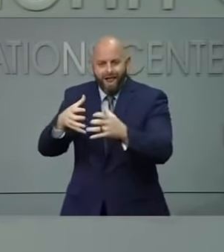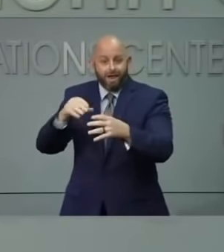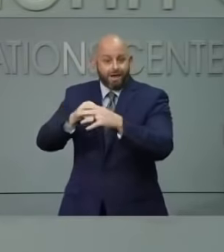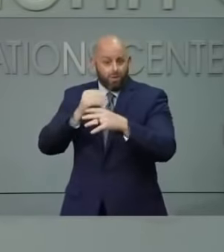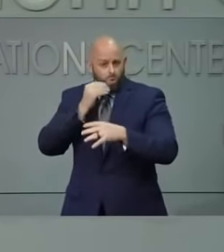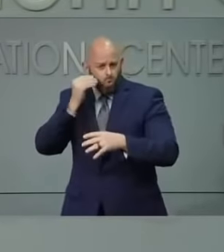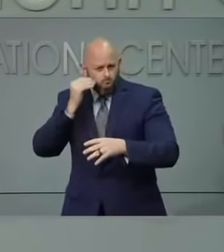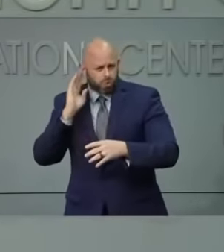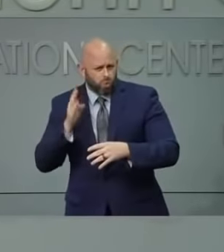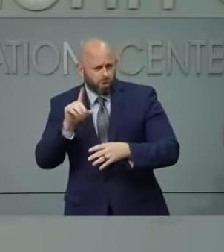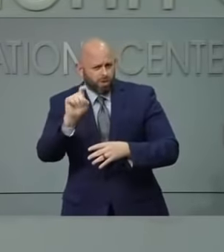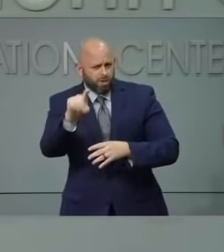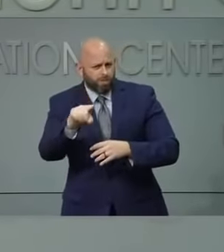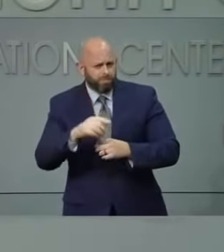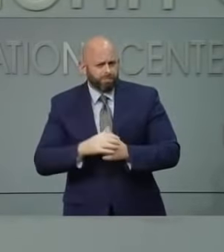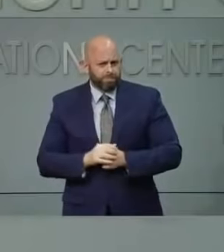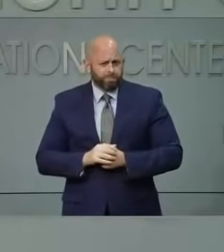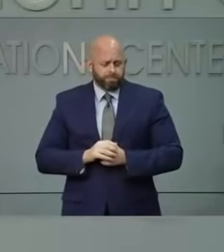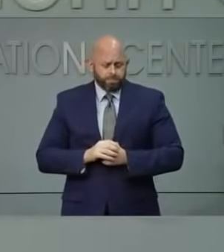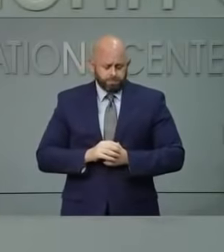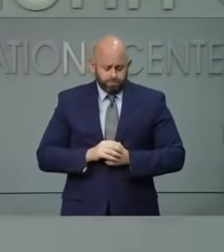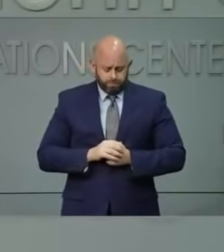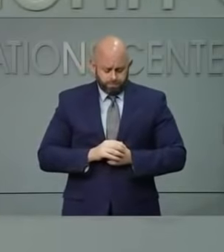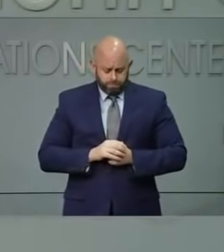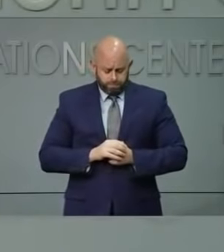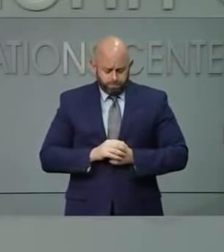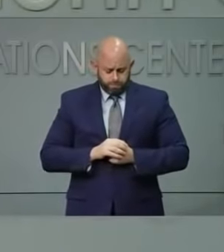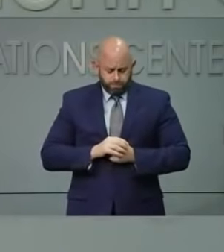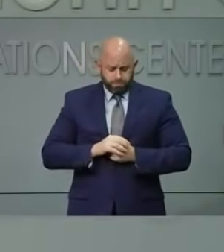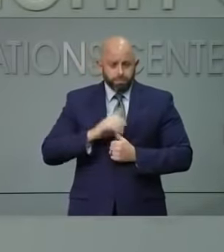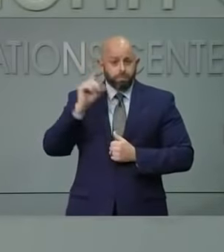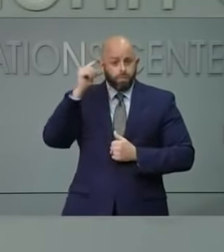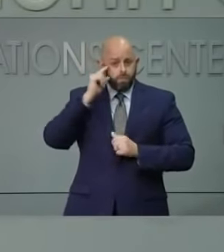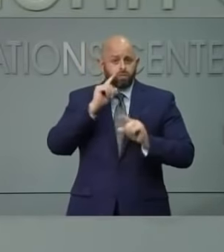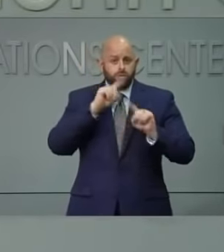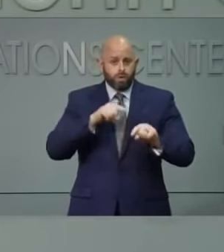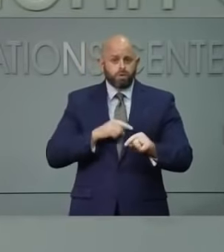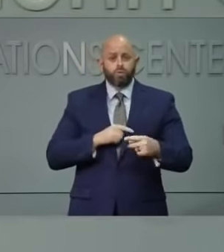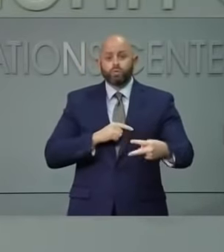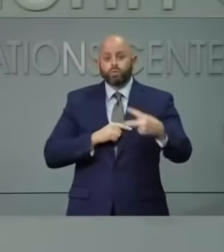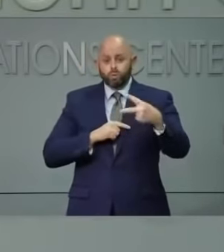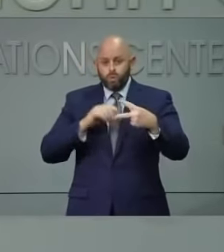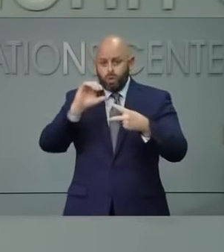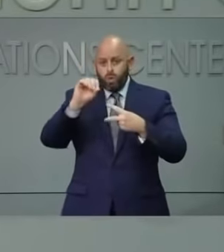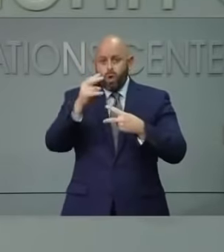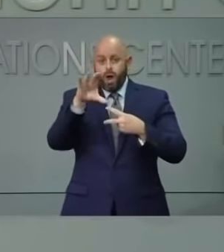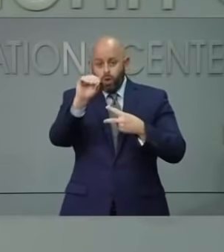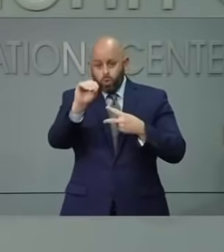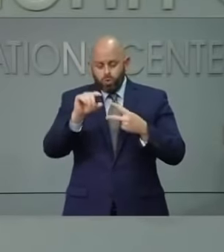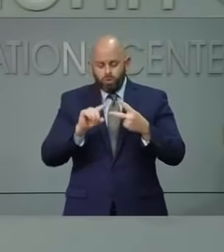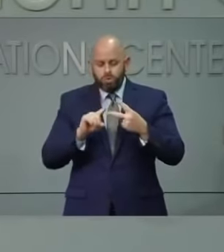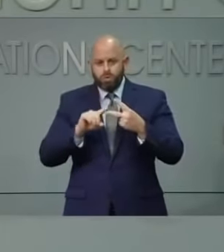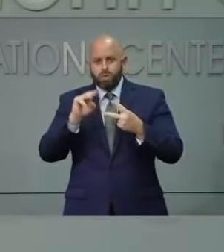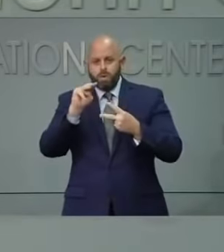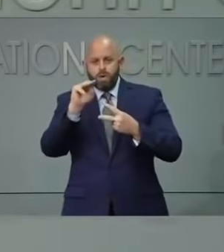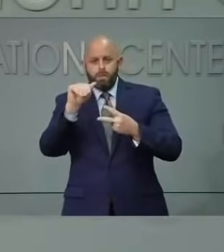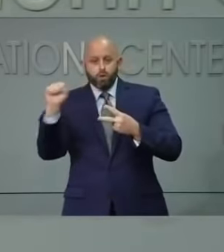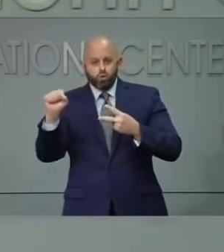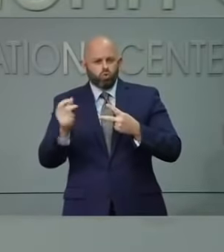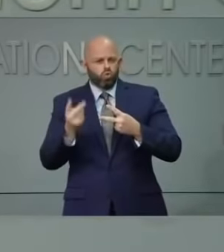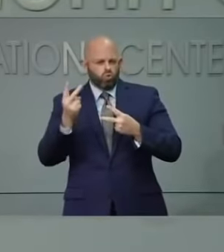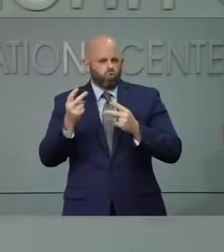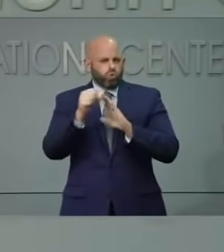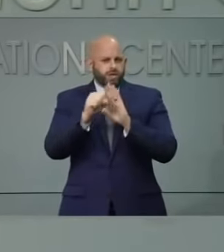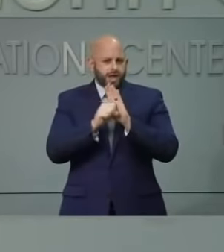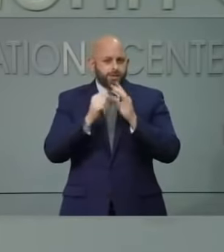seen this work in Massachusetts and Ohio with some success. It's hard to measure at this point